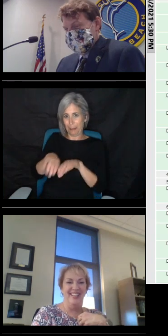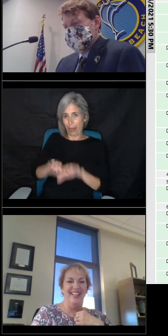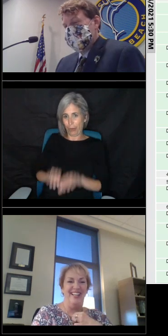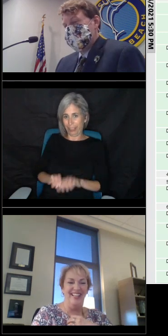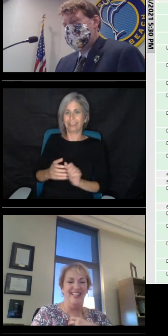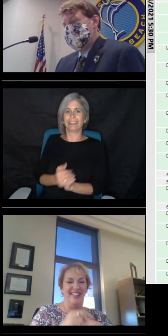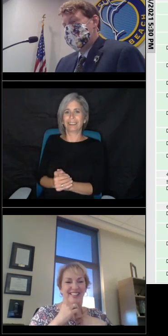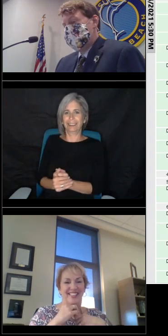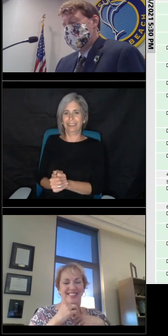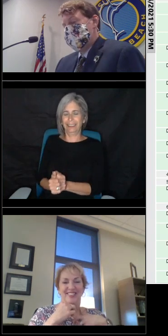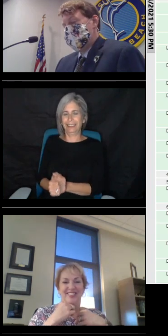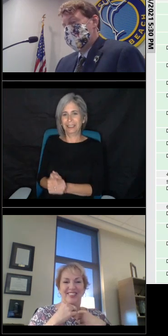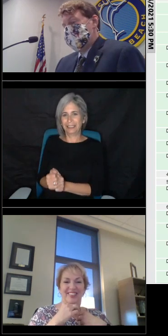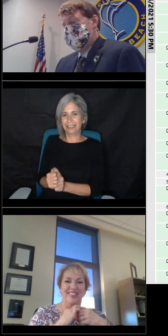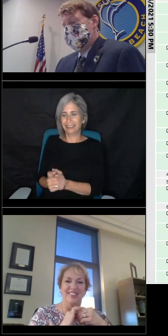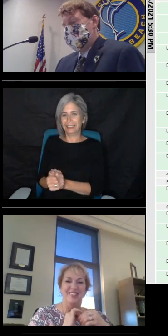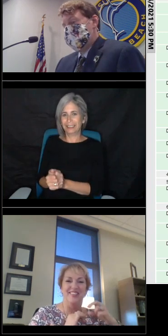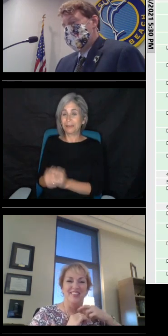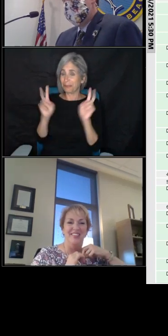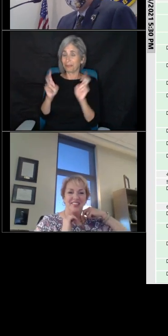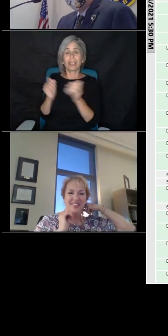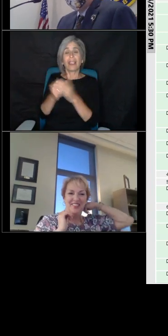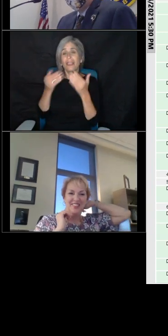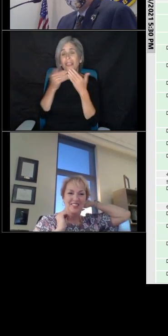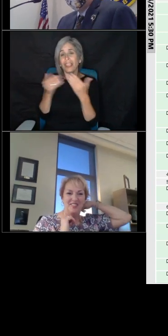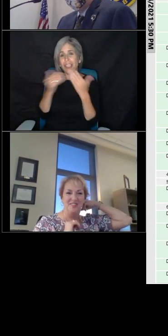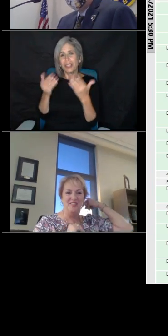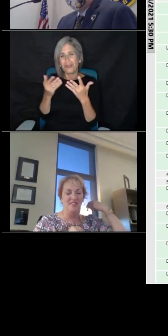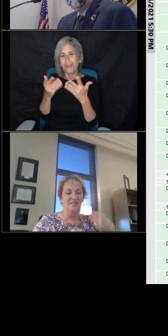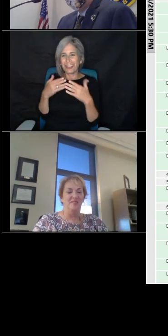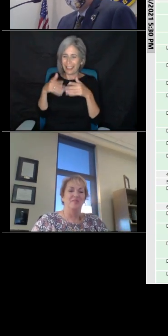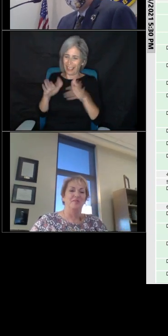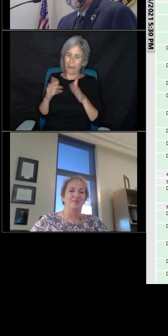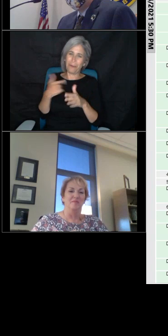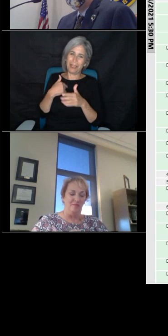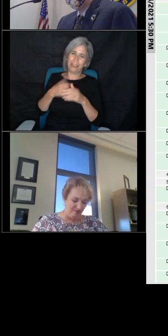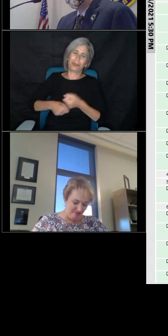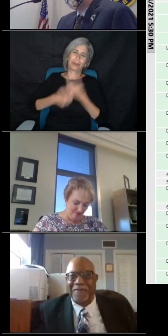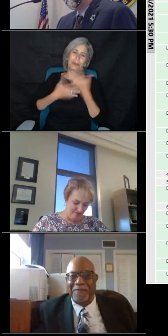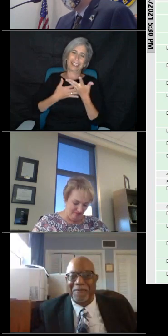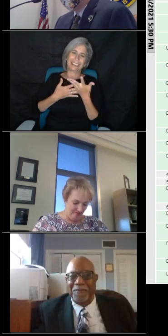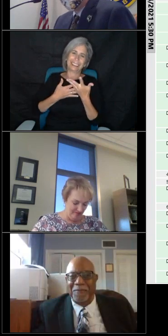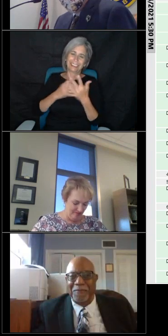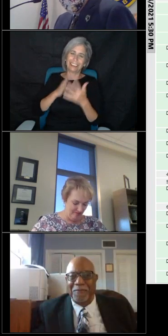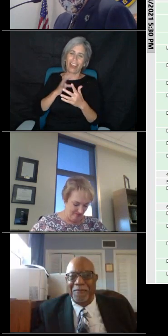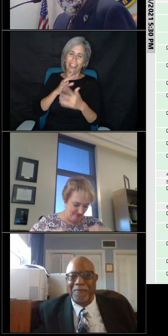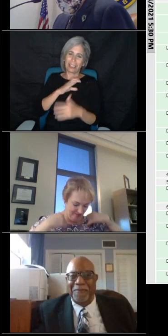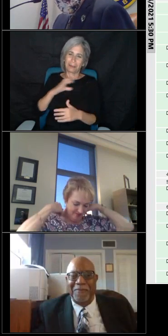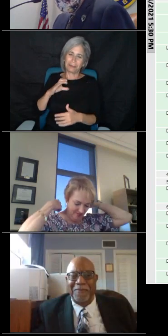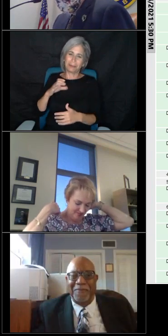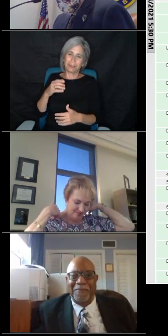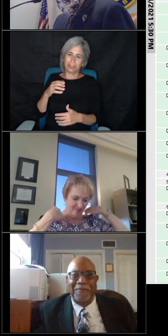Haitian descent. So thank you all for just indulging me, and thank you for this proclamation, Mayor. Thank you.